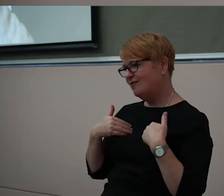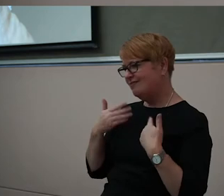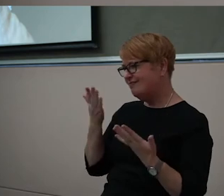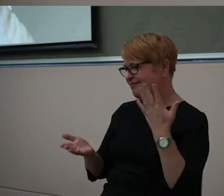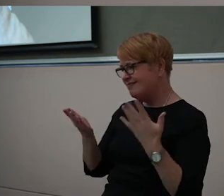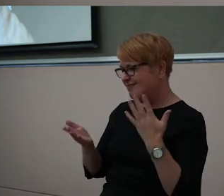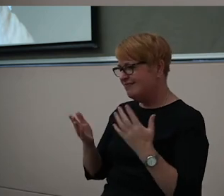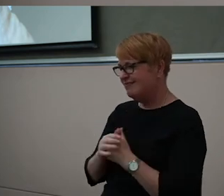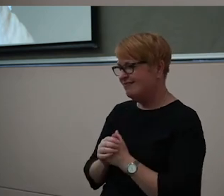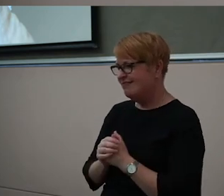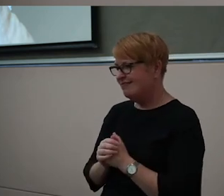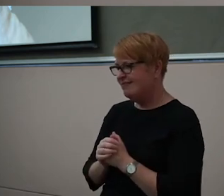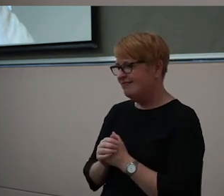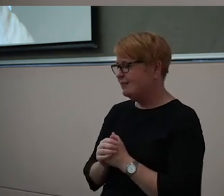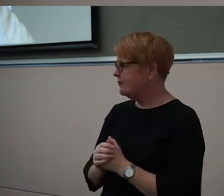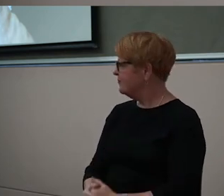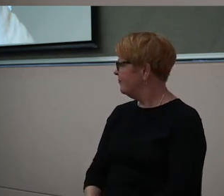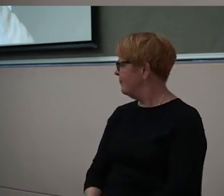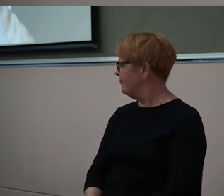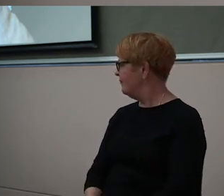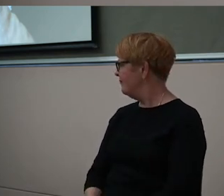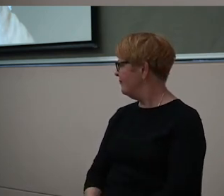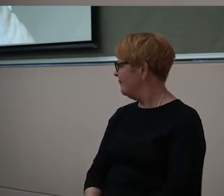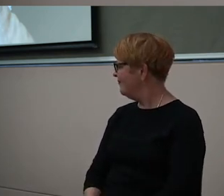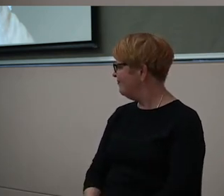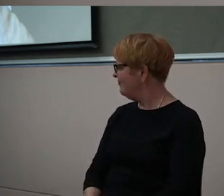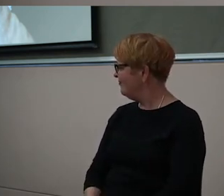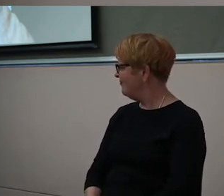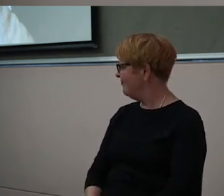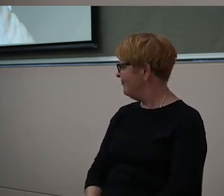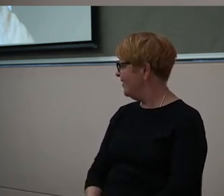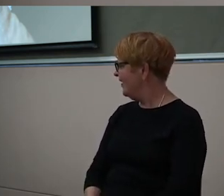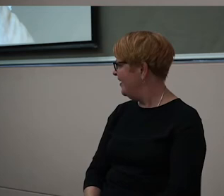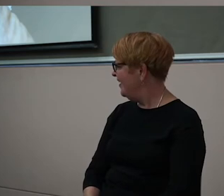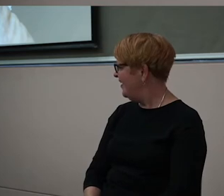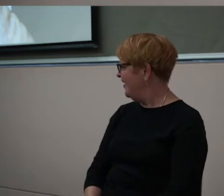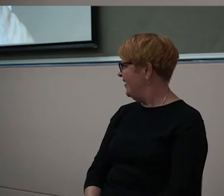Other conditions that I'm just really honest about my own,